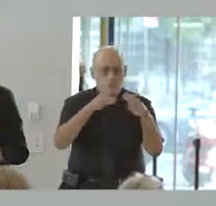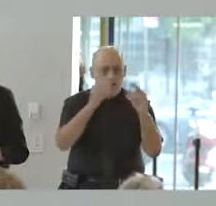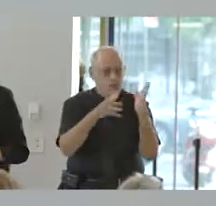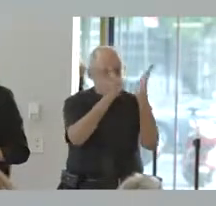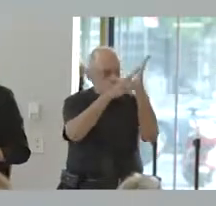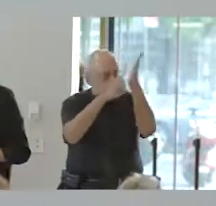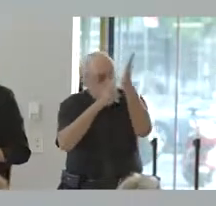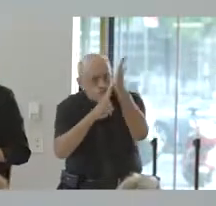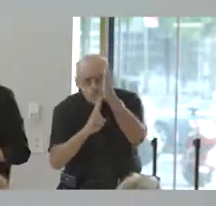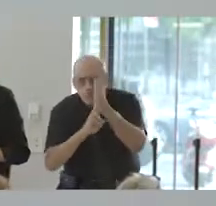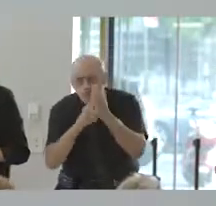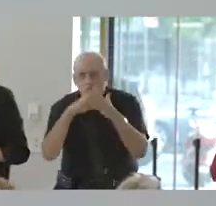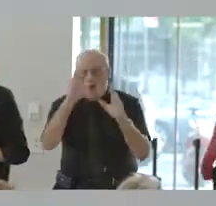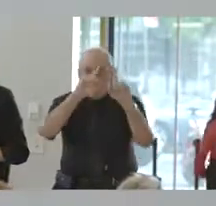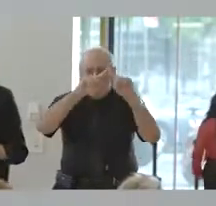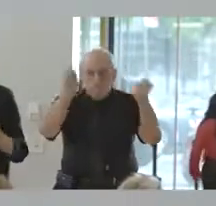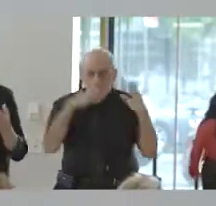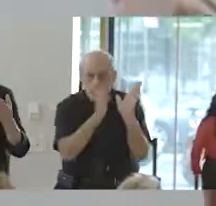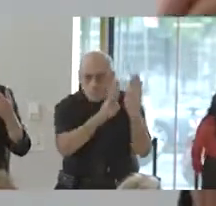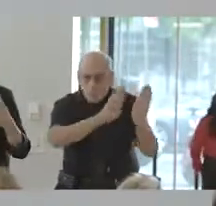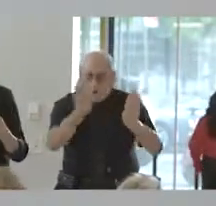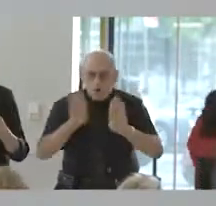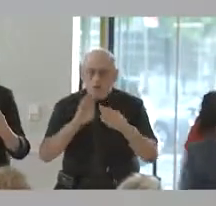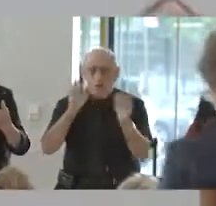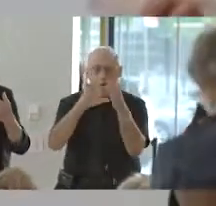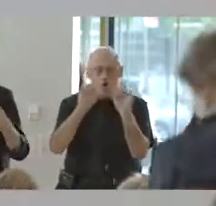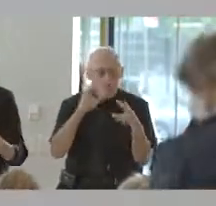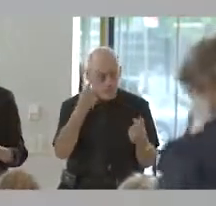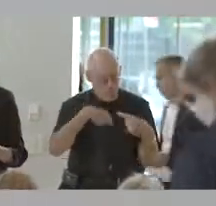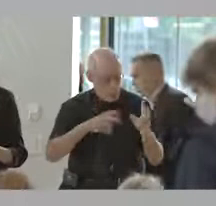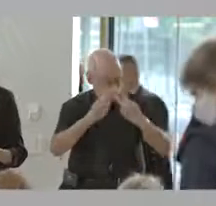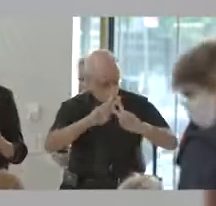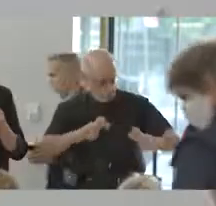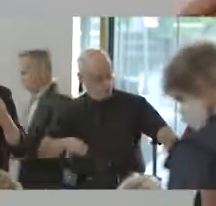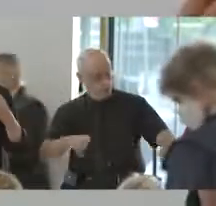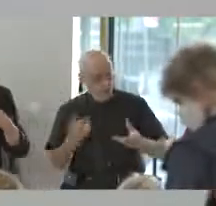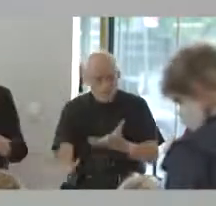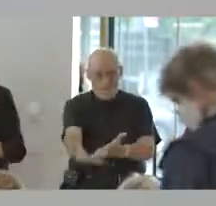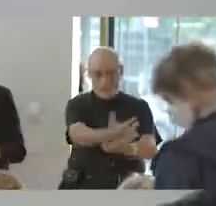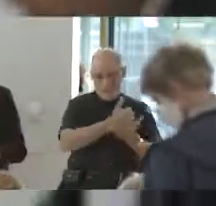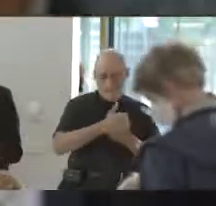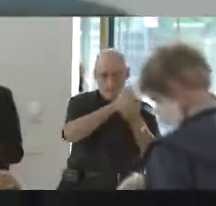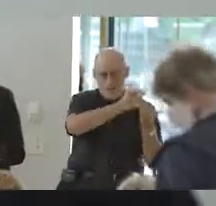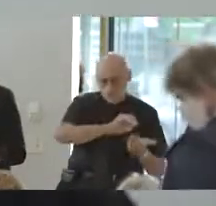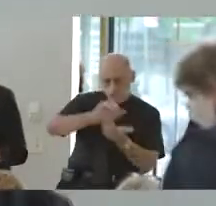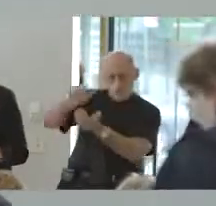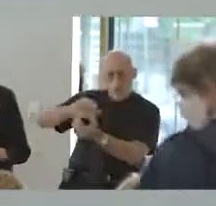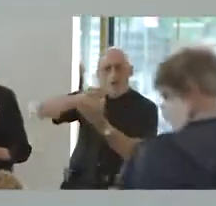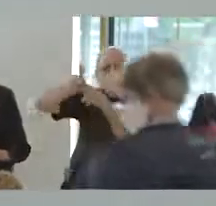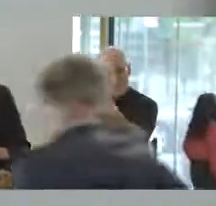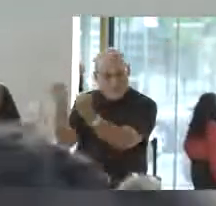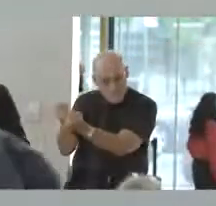boards. All of your comments are considered, collected, forwarded to the project